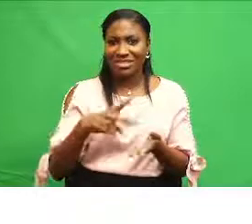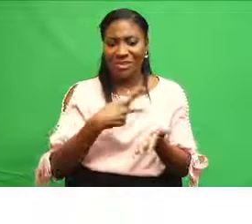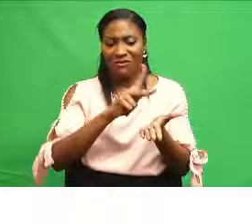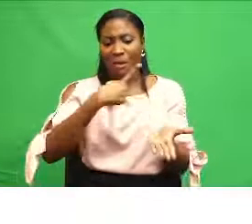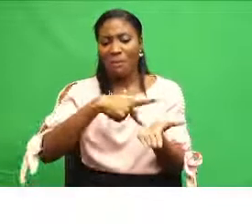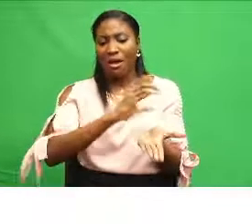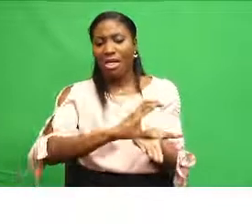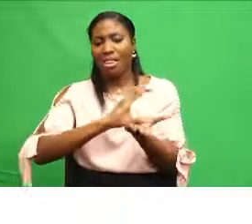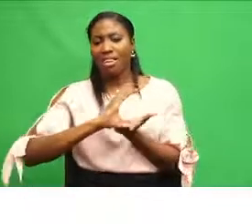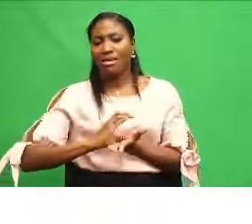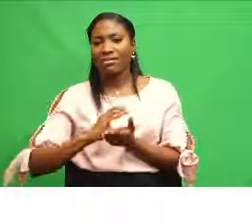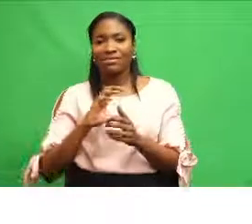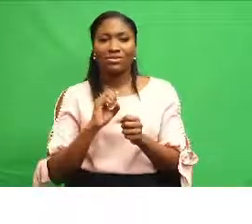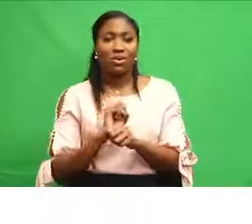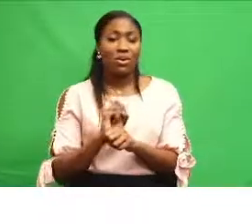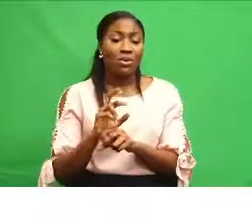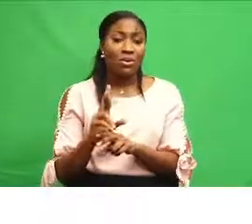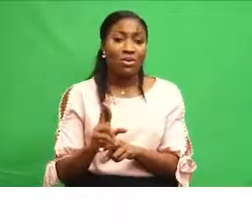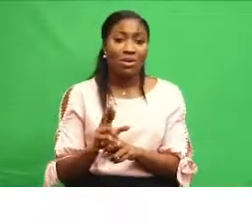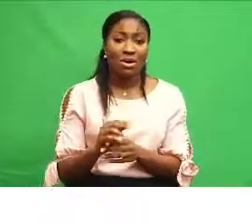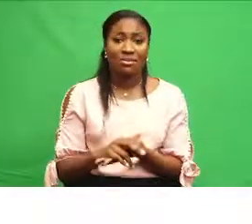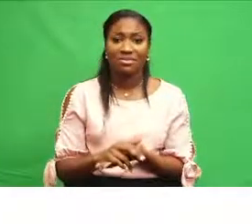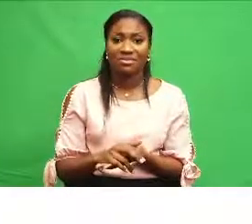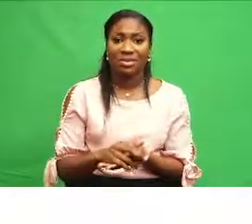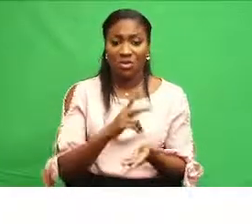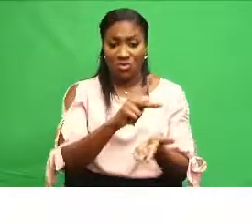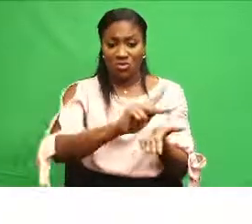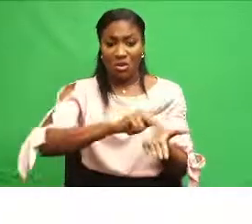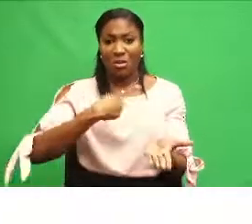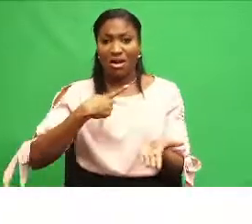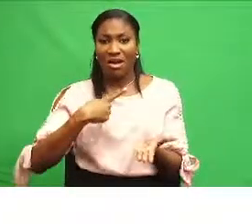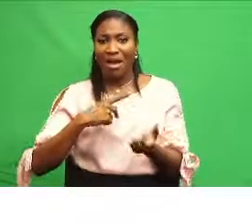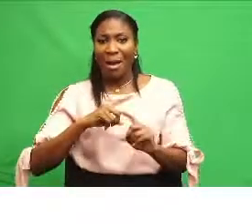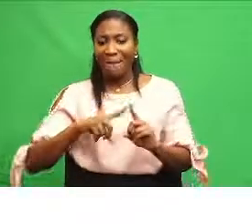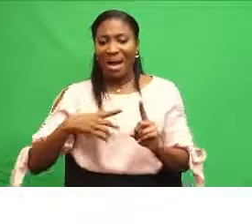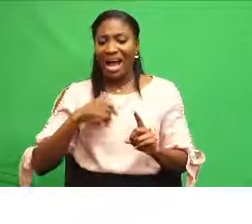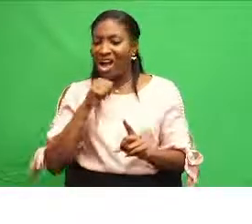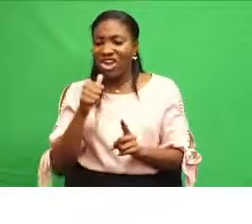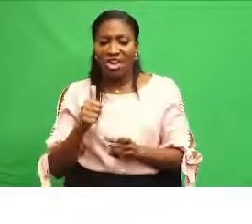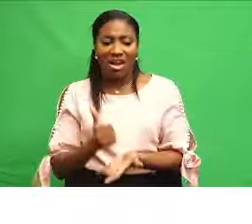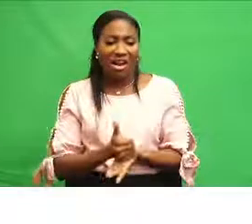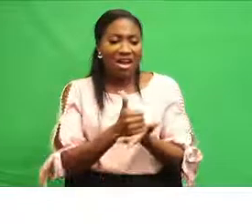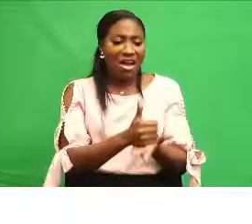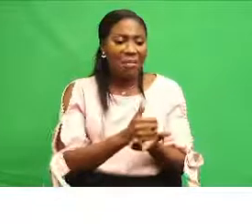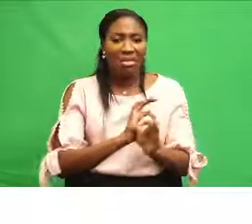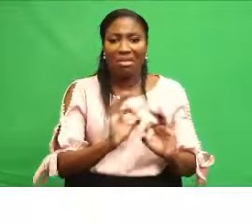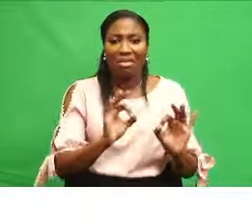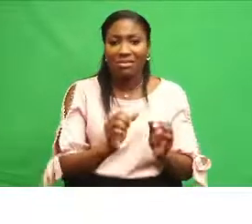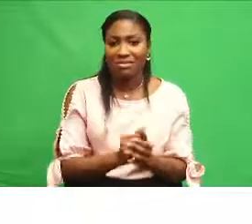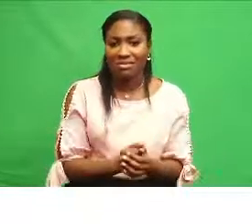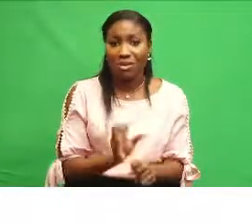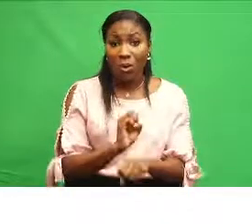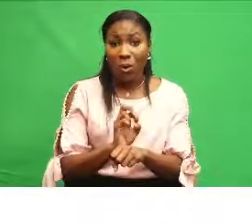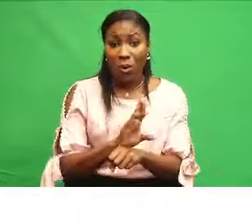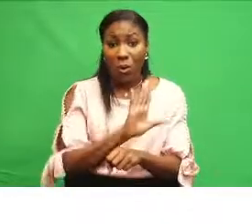provide services already paid for, so it's just promissory. Misuse of ATMs or credit